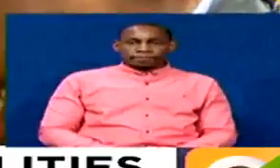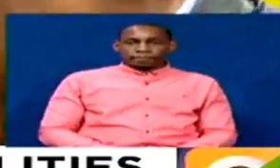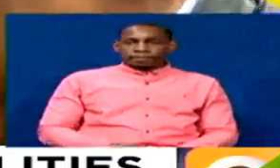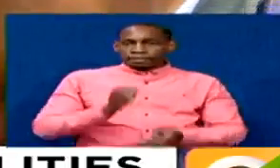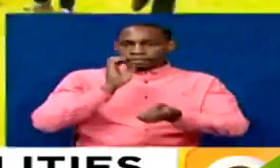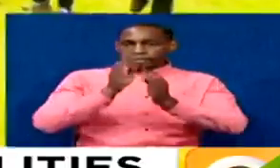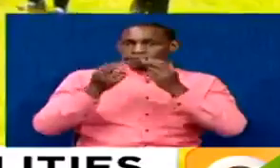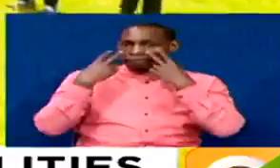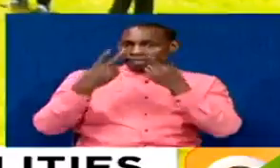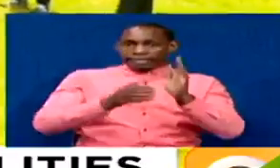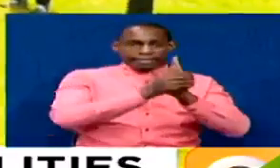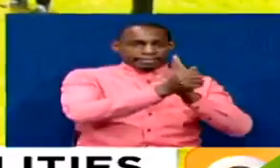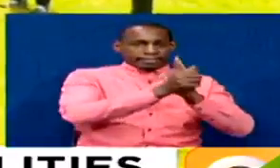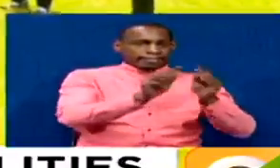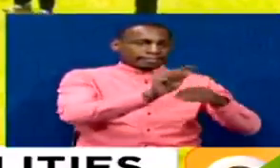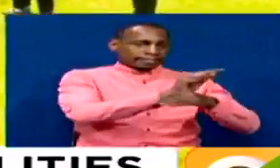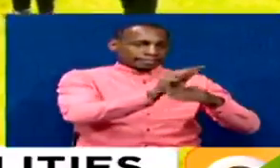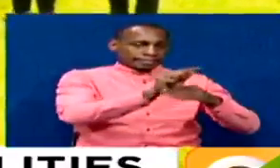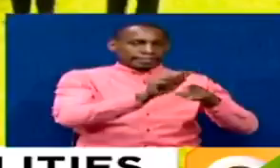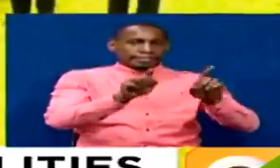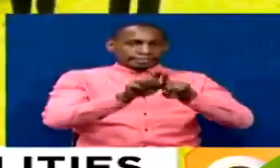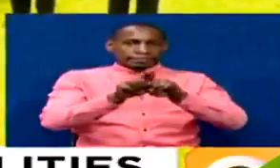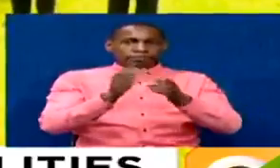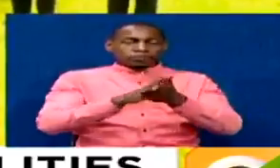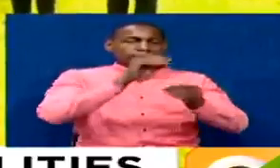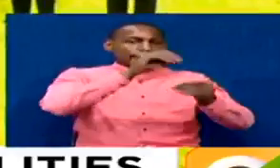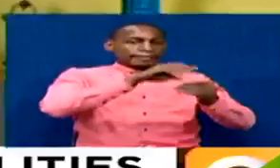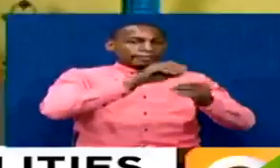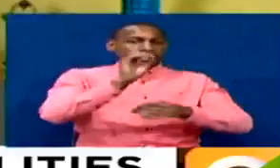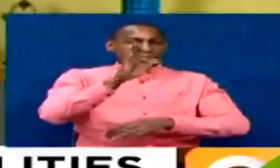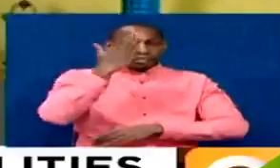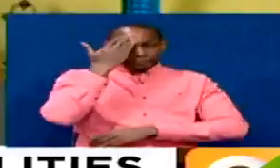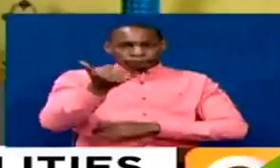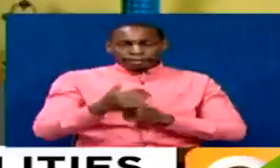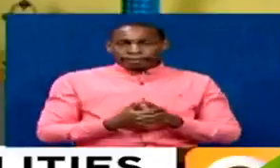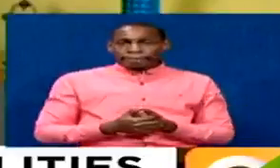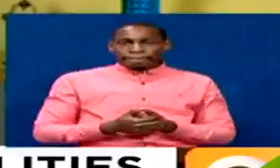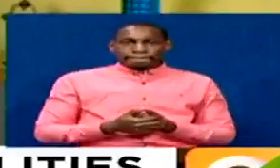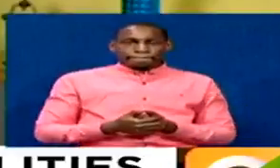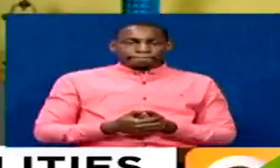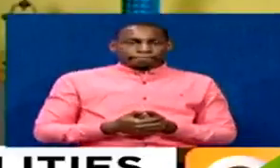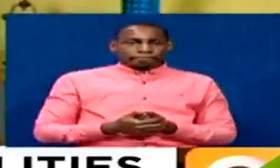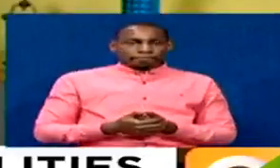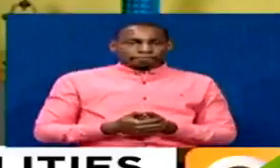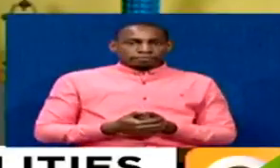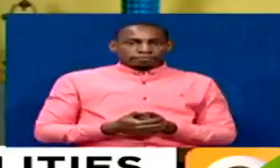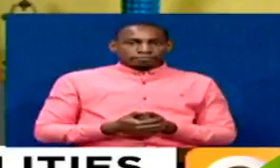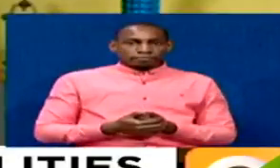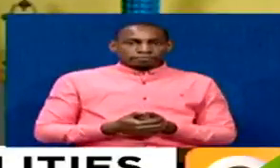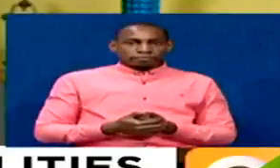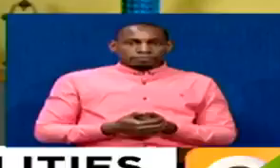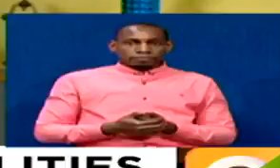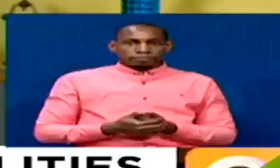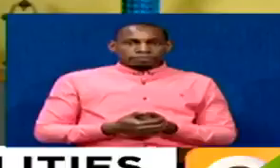If you look at the skills training, it's also quite an investment, because these are not the chalk and